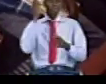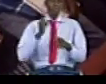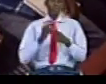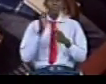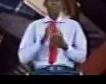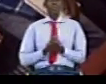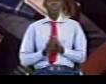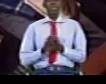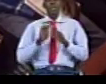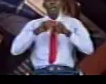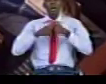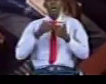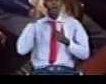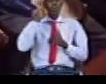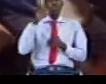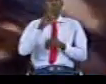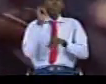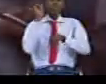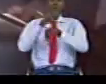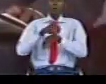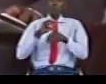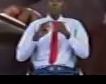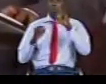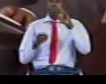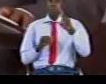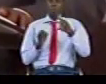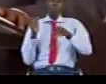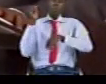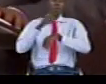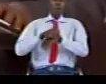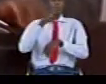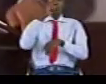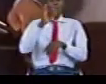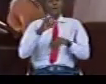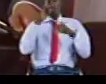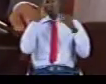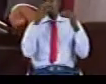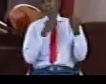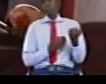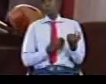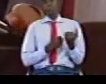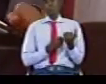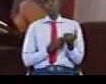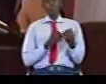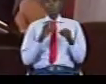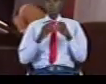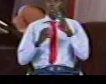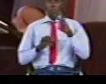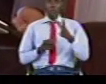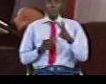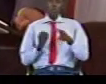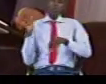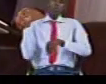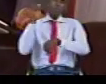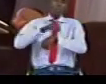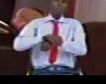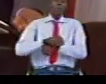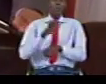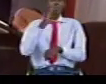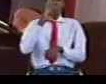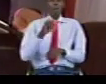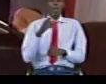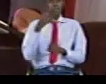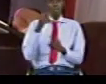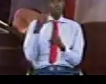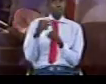How do we overcome? Number one, we overcome by faith. We overcome by faith. Number two, we overcome by